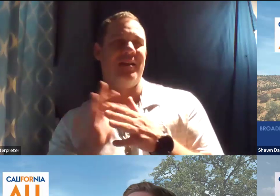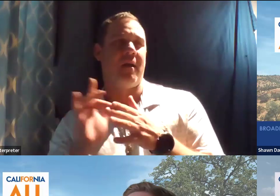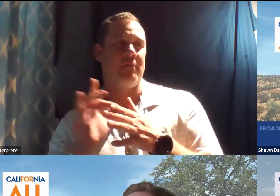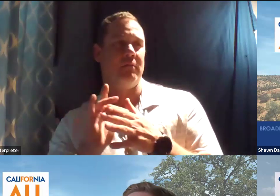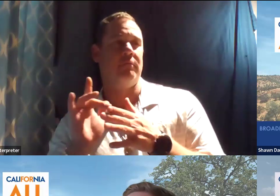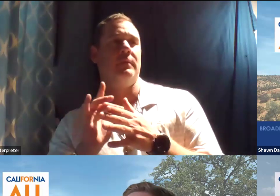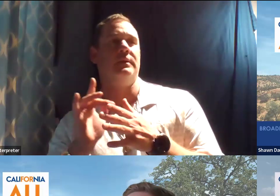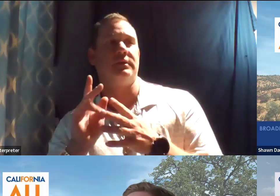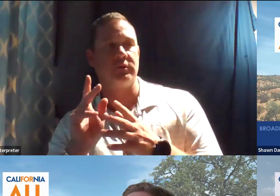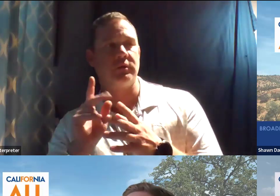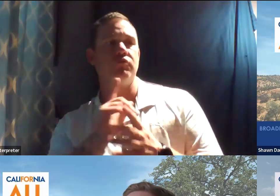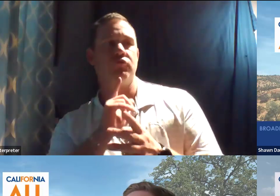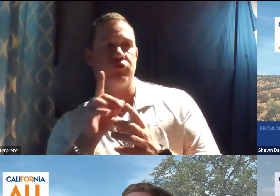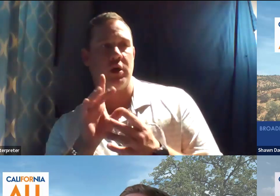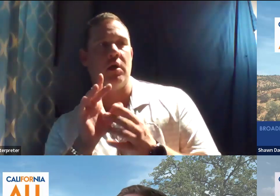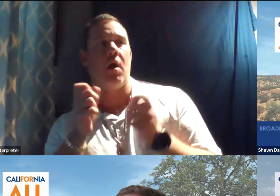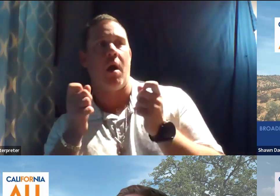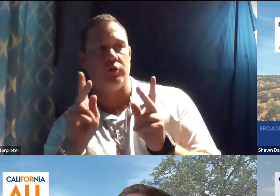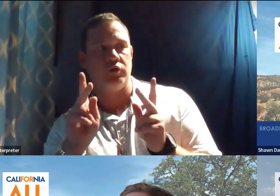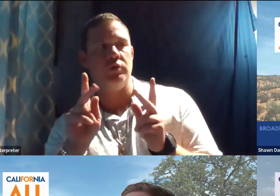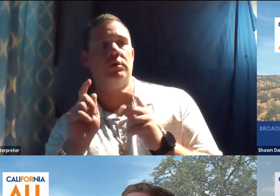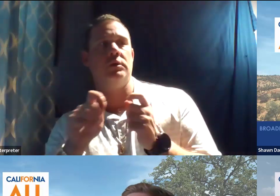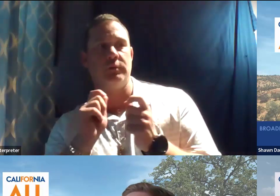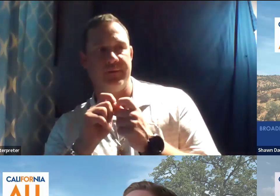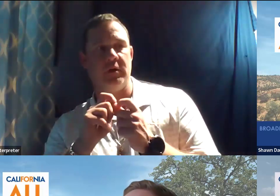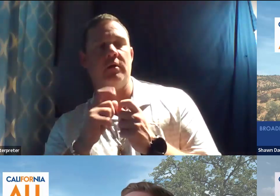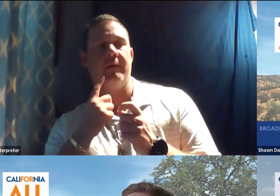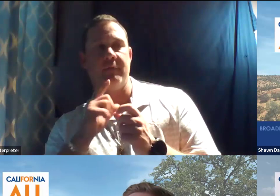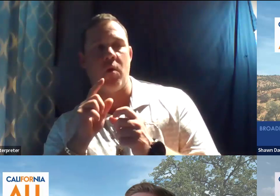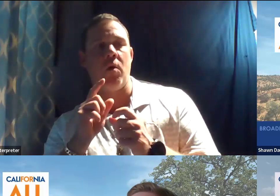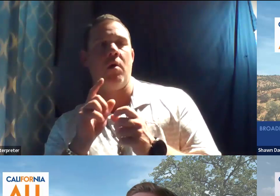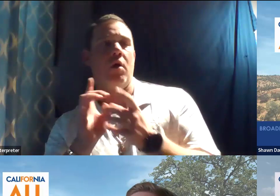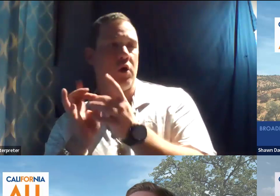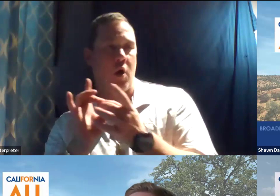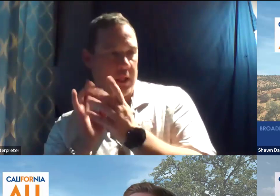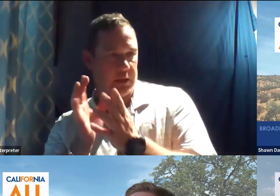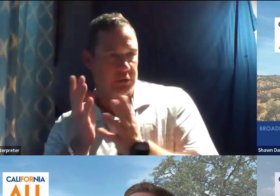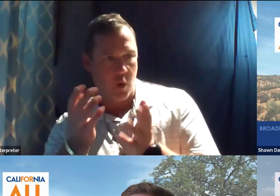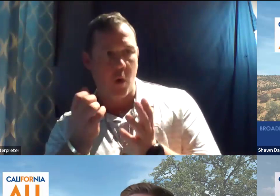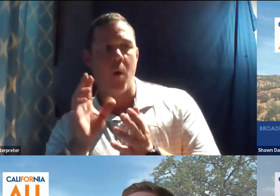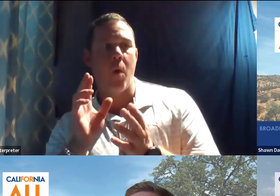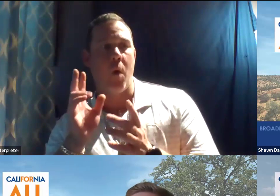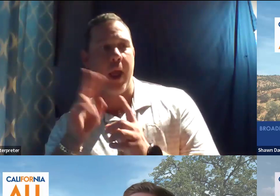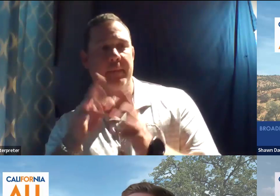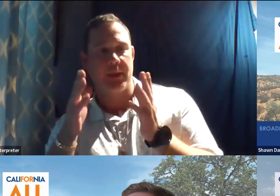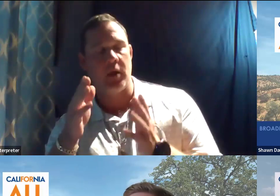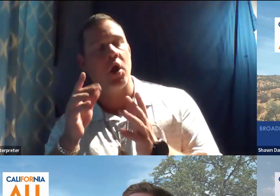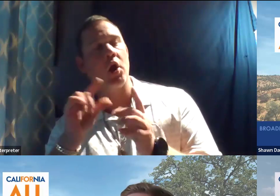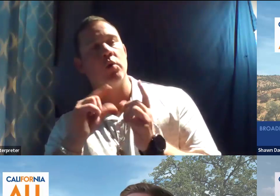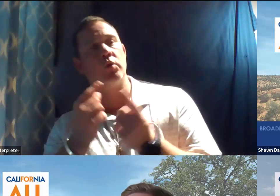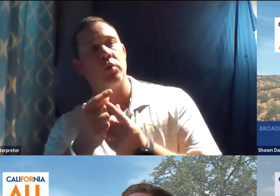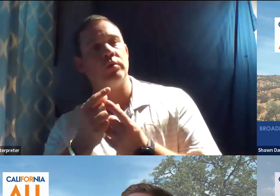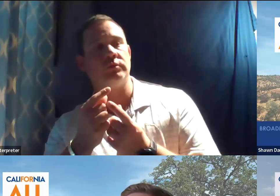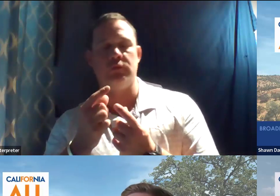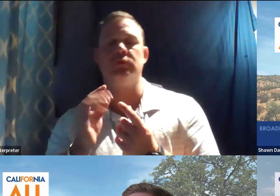real opportunity, particularly for coalitions or applicant groups that are going after